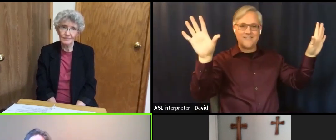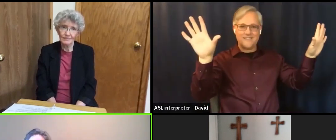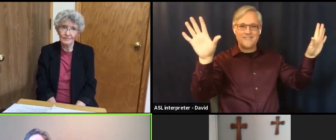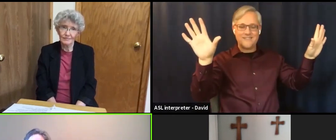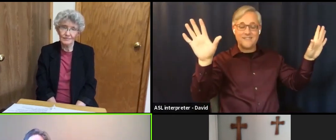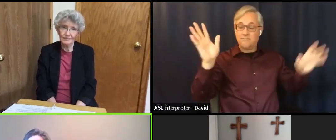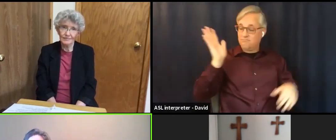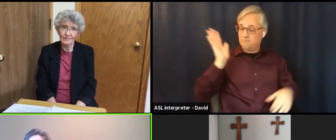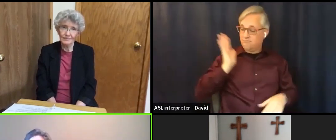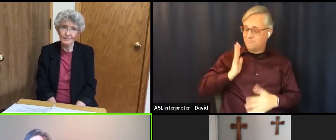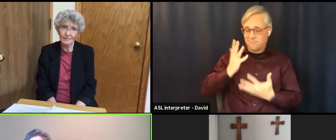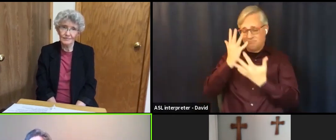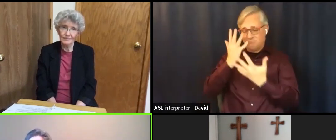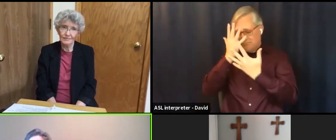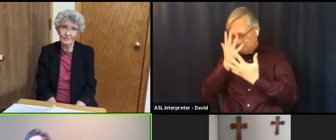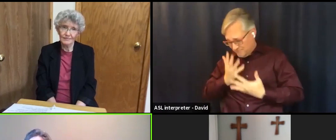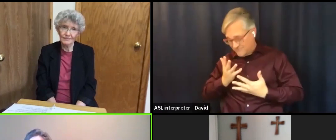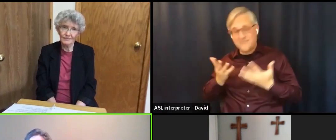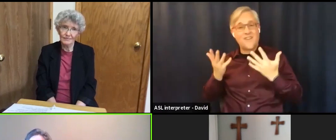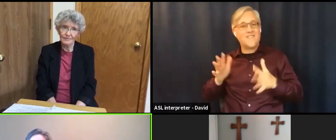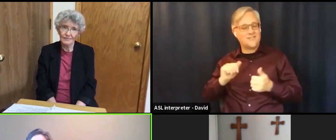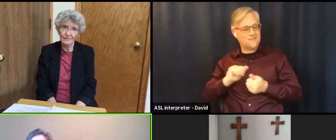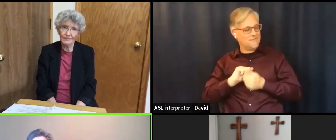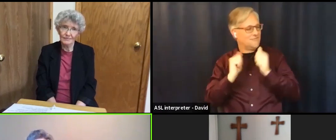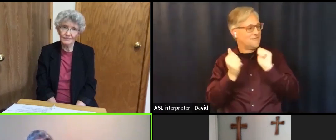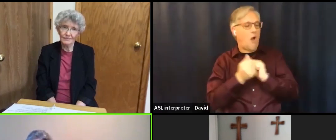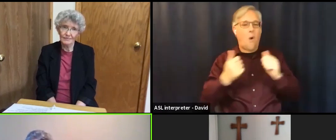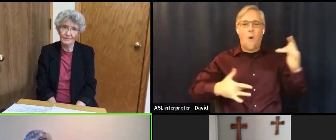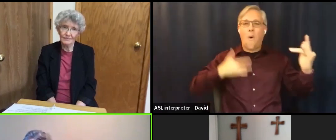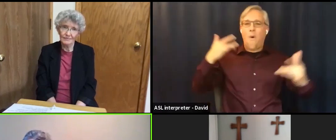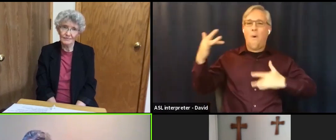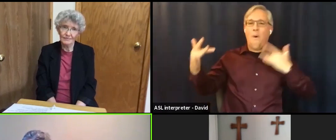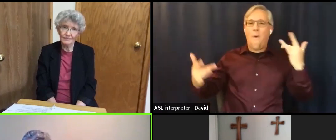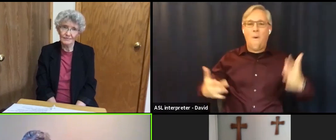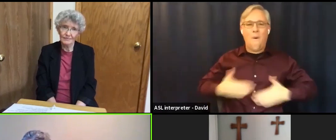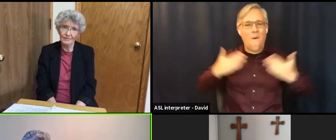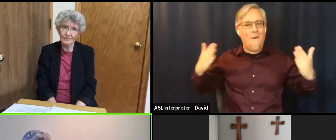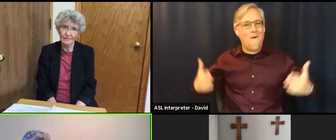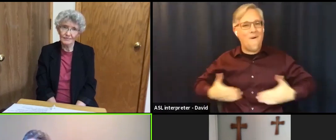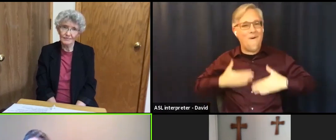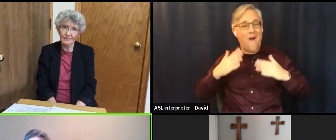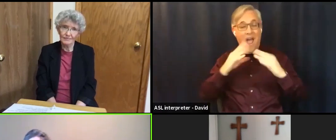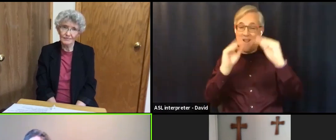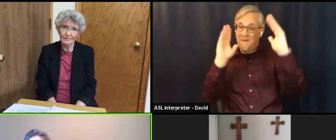Sorrow has given way to joy and hope.